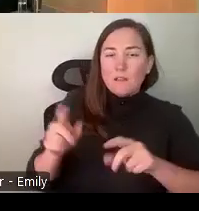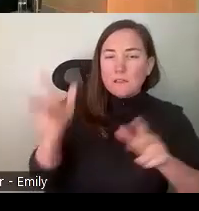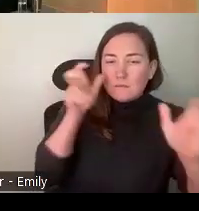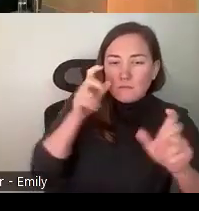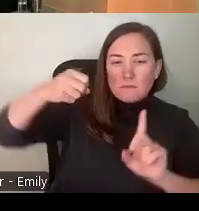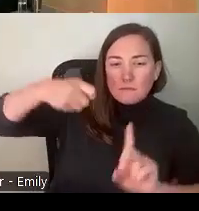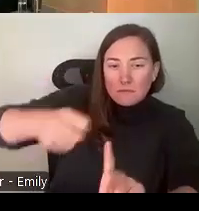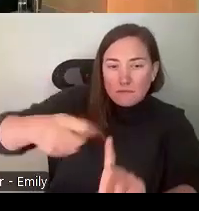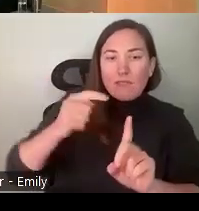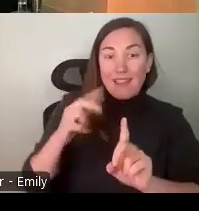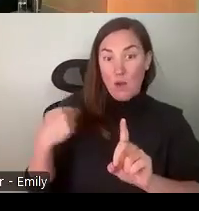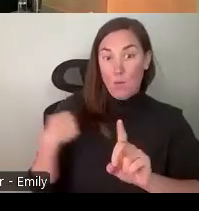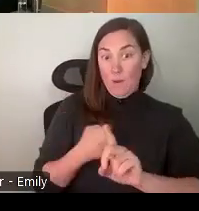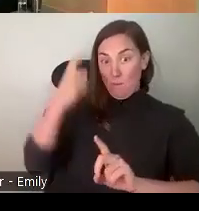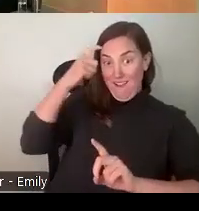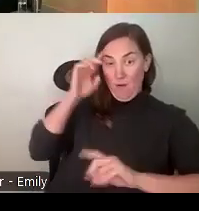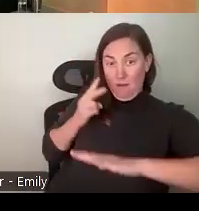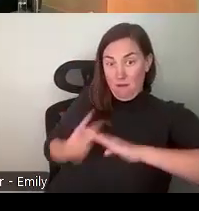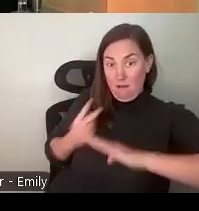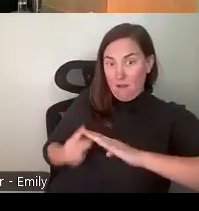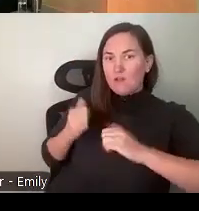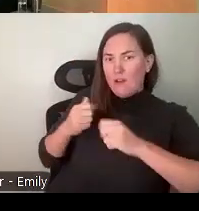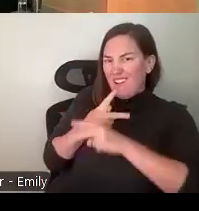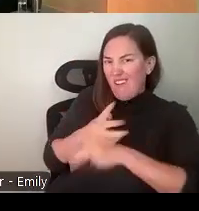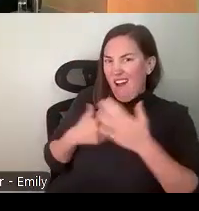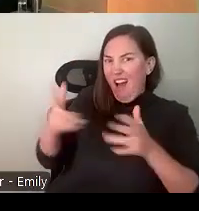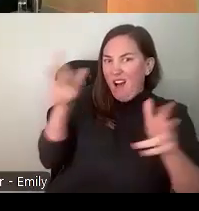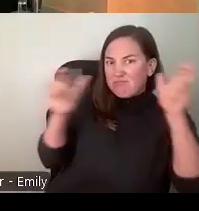likely causes of the sensory information coming in.